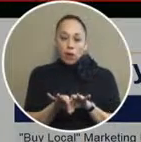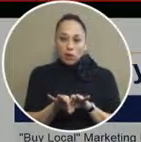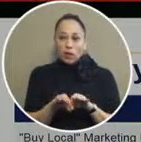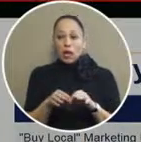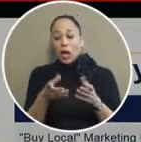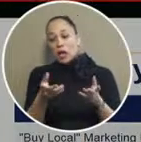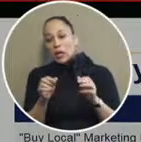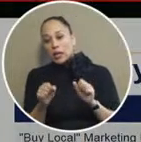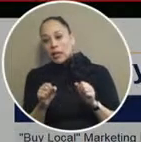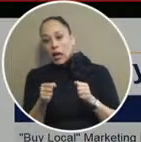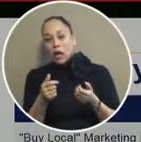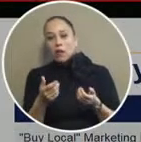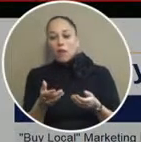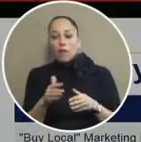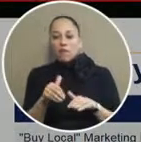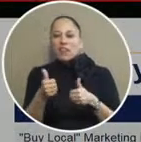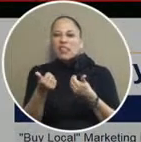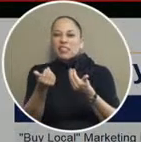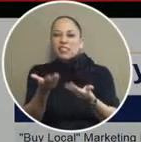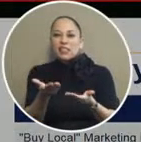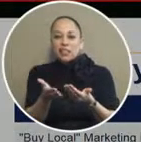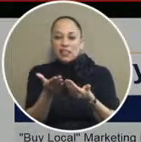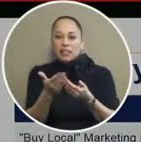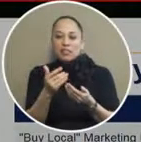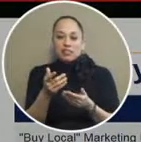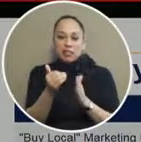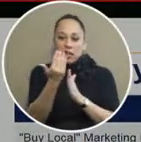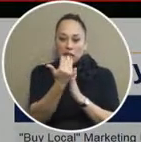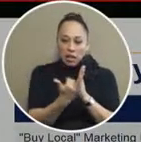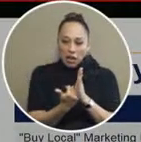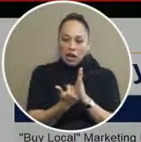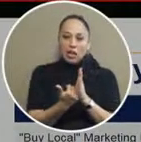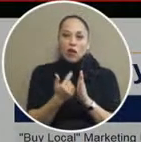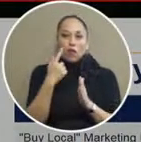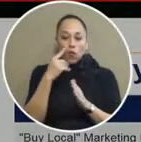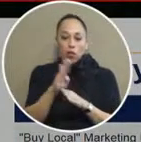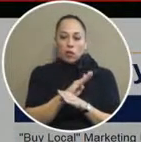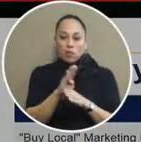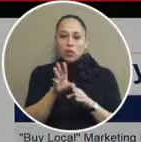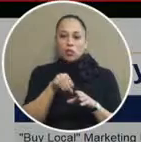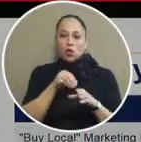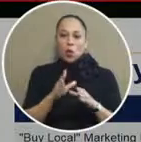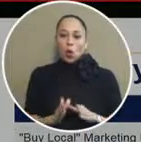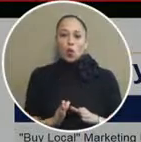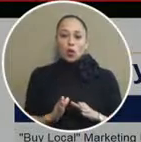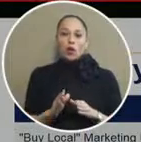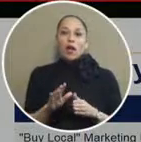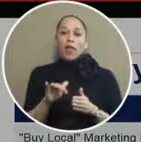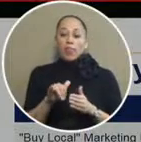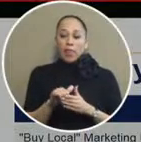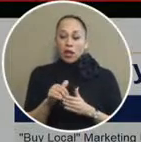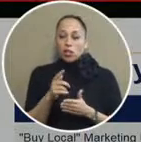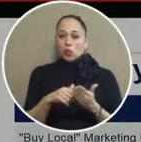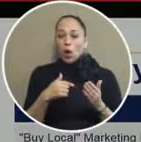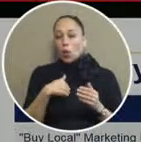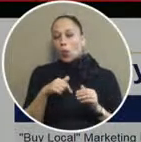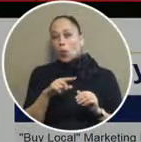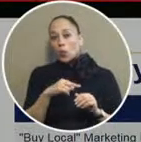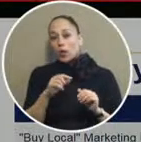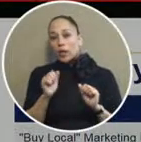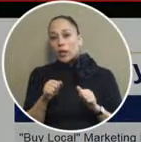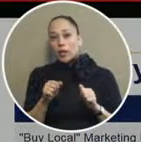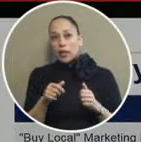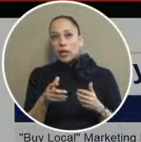and being able to facilitate that guidance to that business owner is a model that we're looking to put